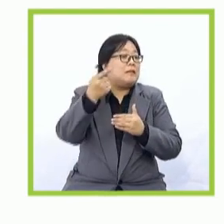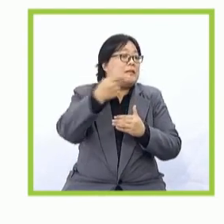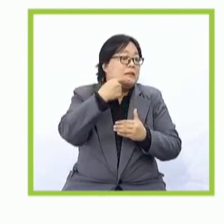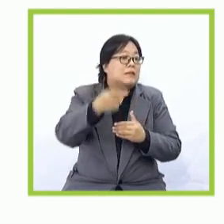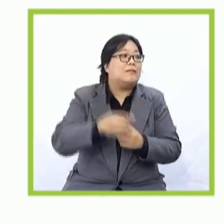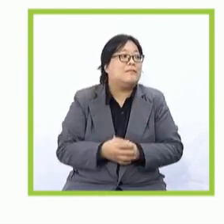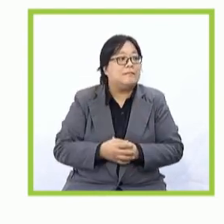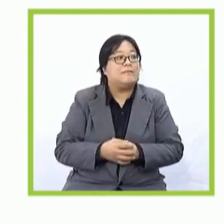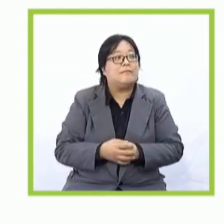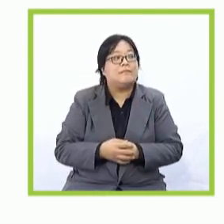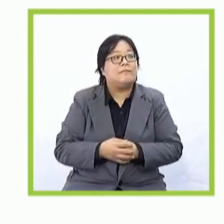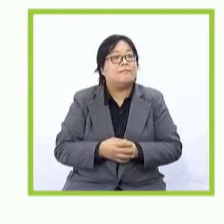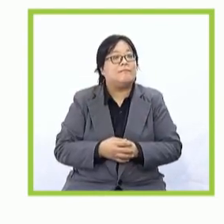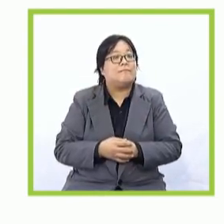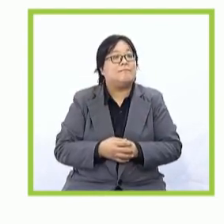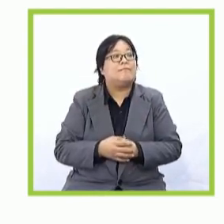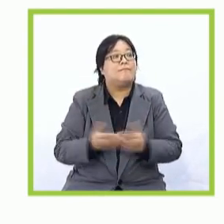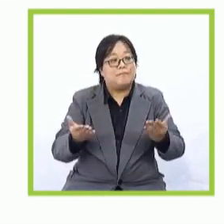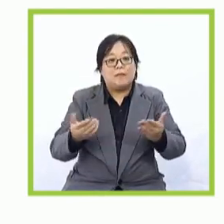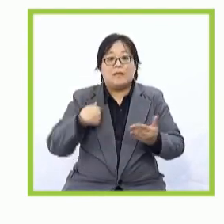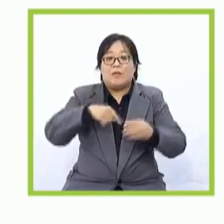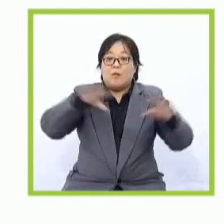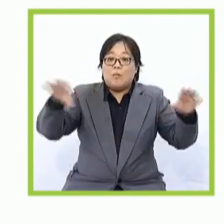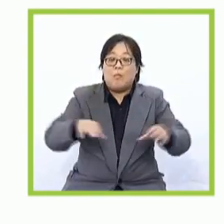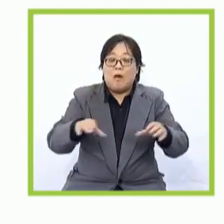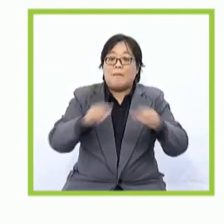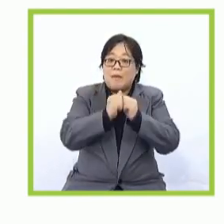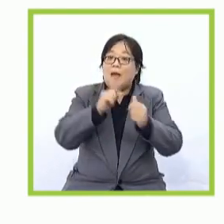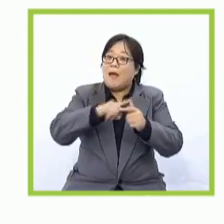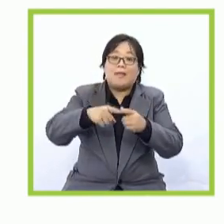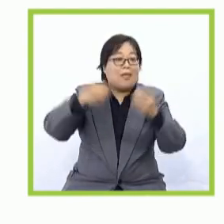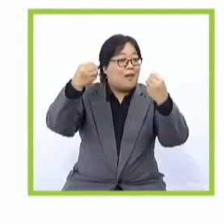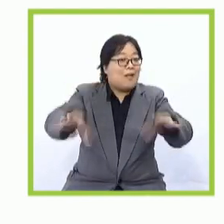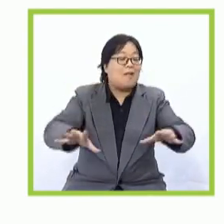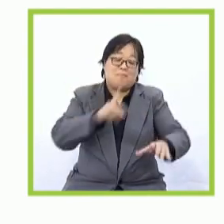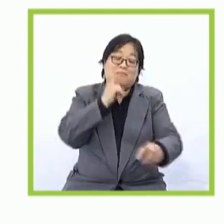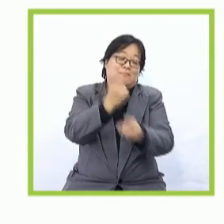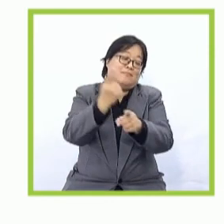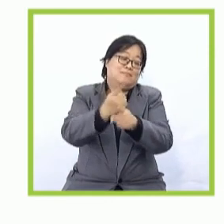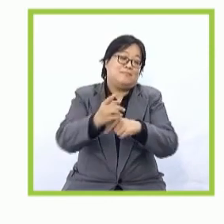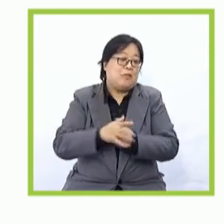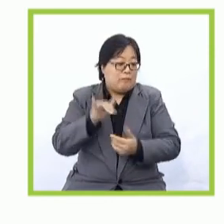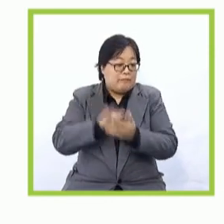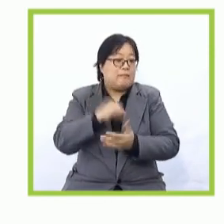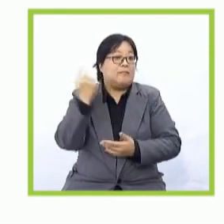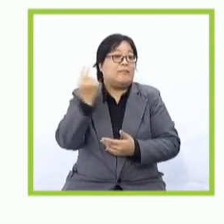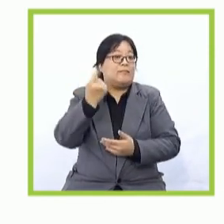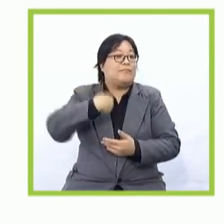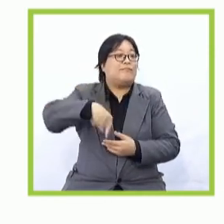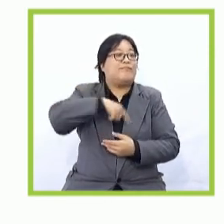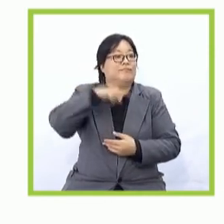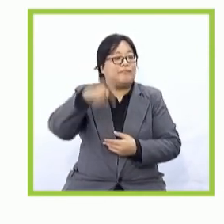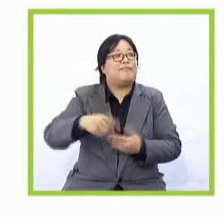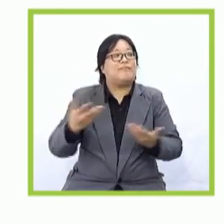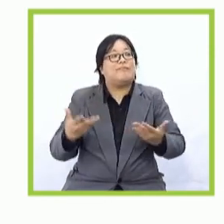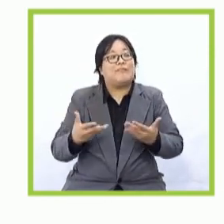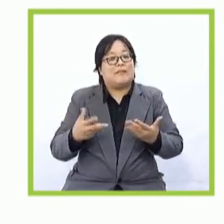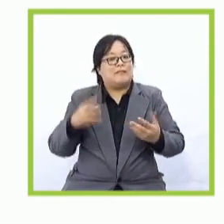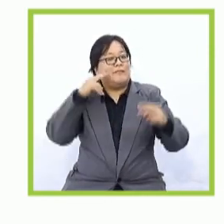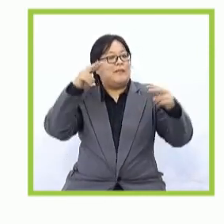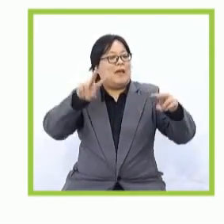say either we win this together or we lose, and that's so true. And that's something Hasanah is also doing, trying to look